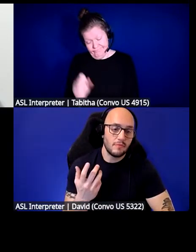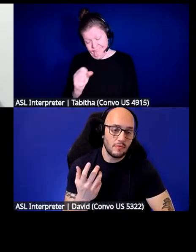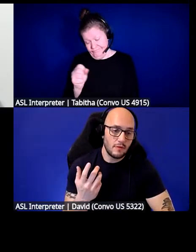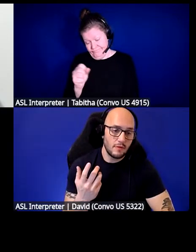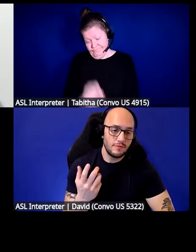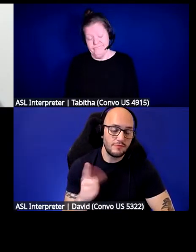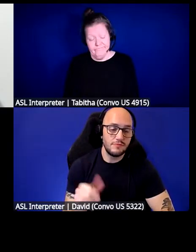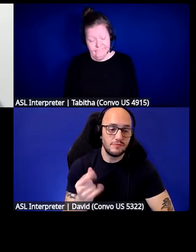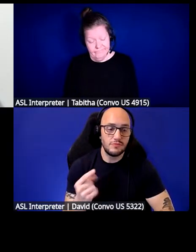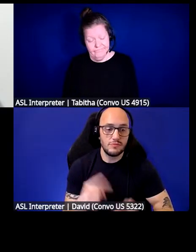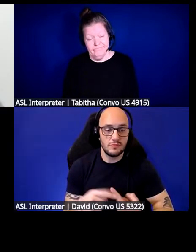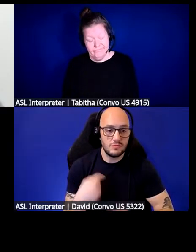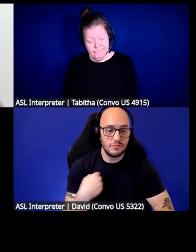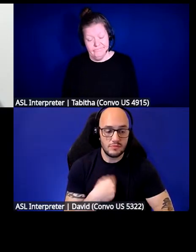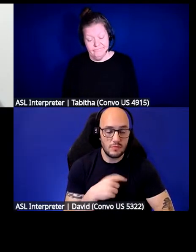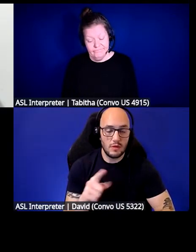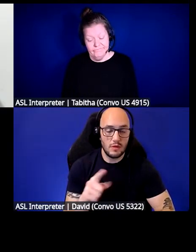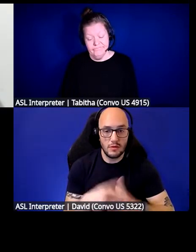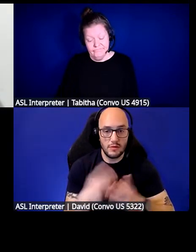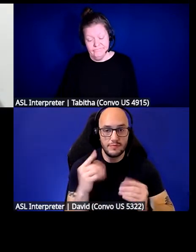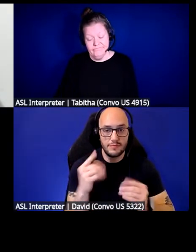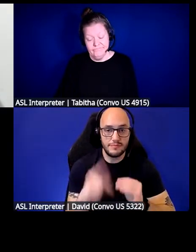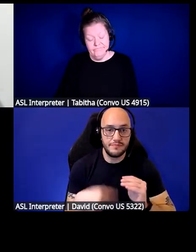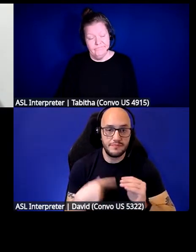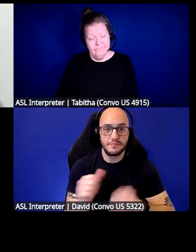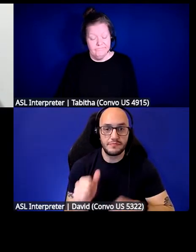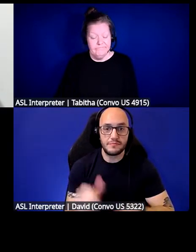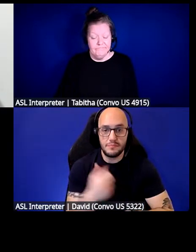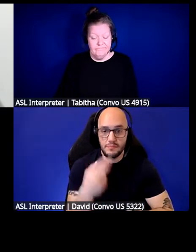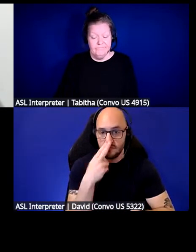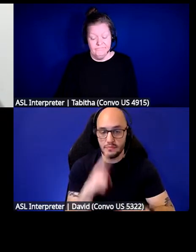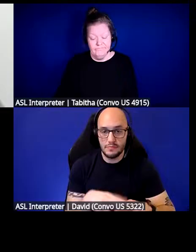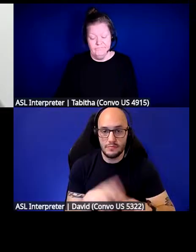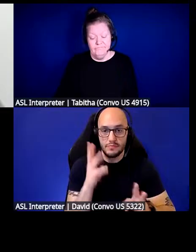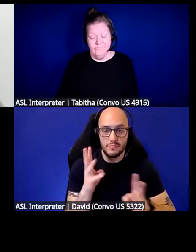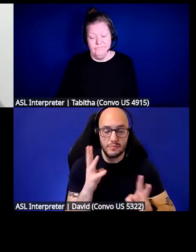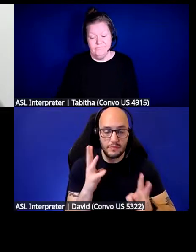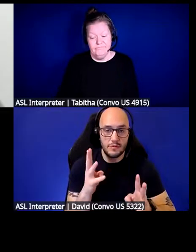doing to us, we got to start thinking about other fun, creative, I say